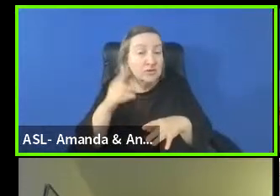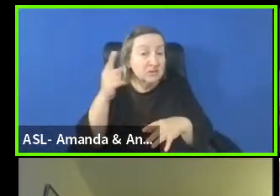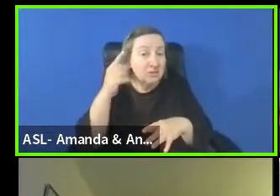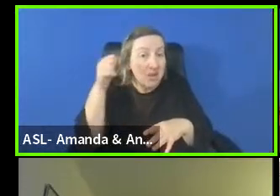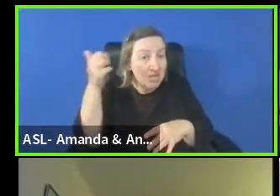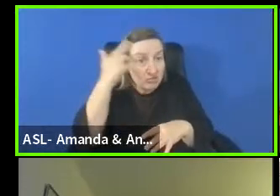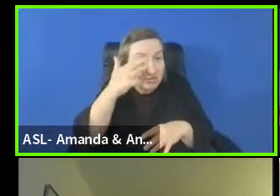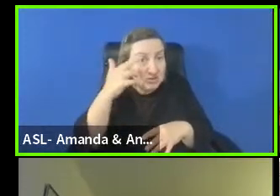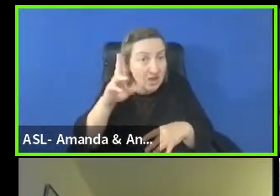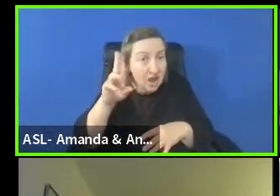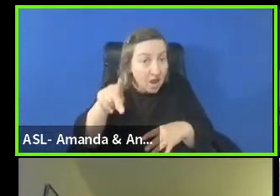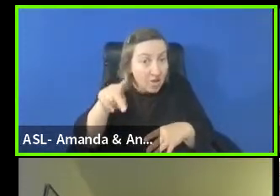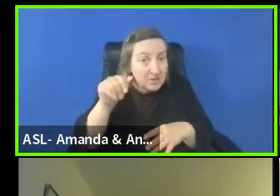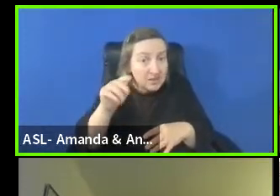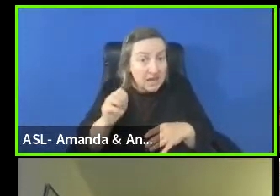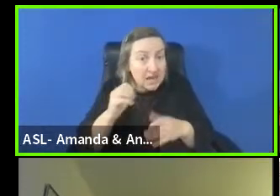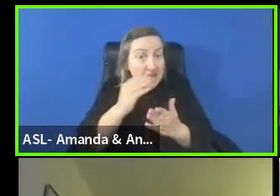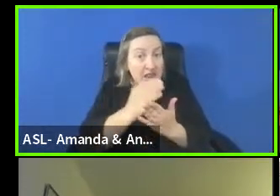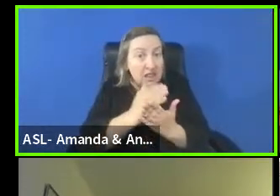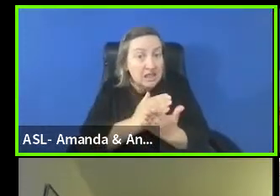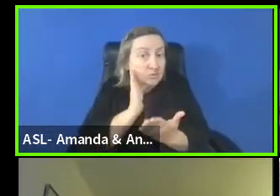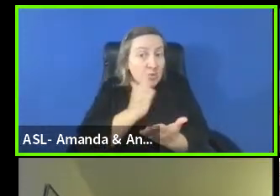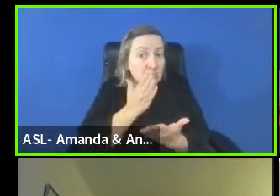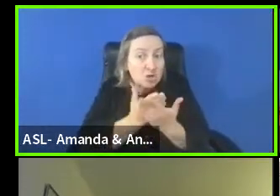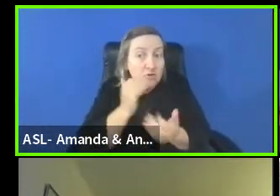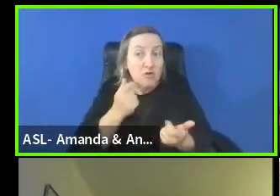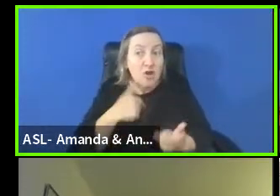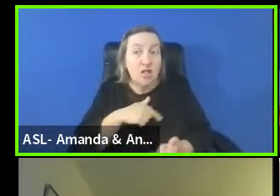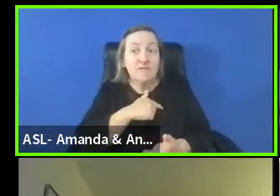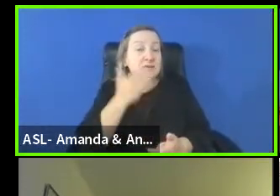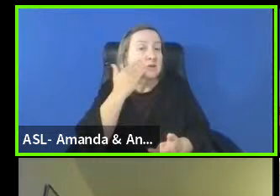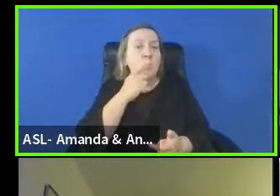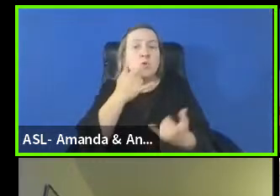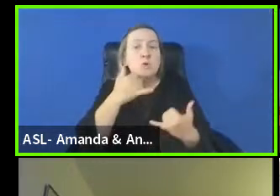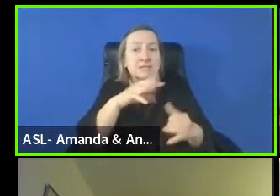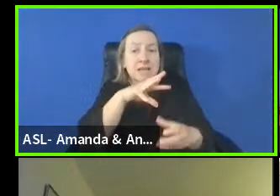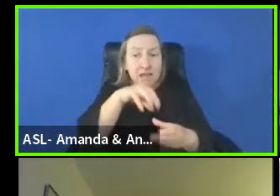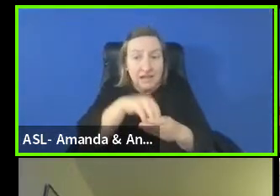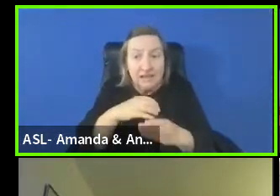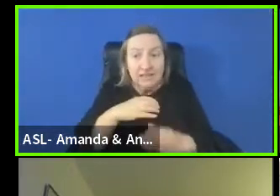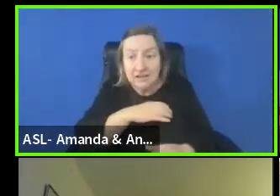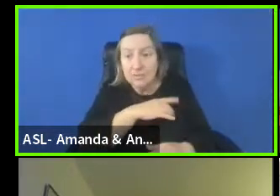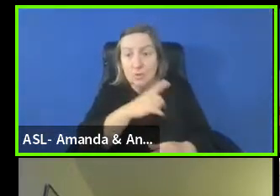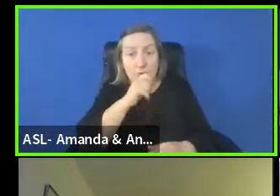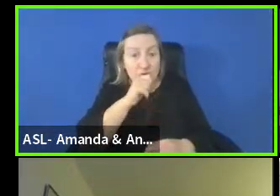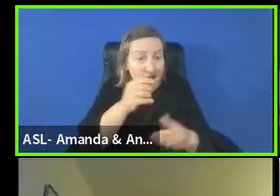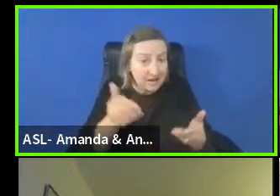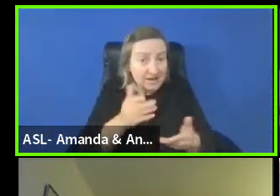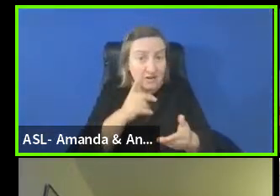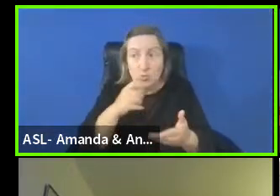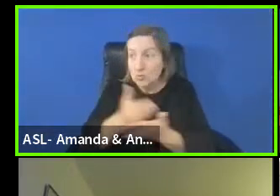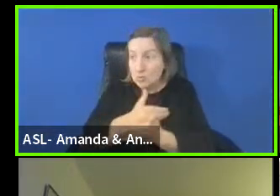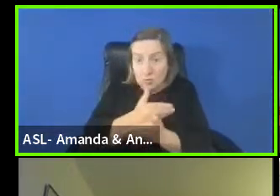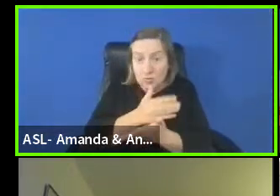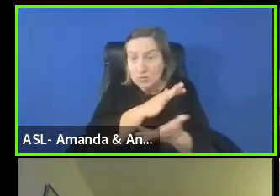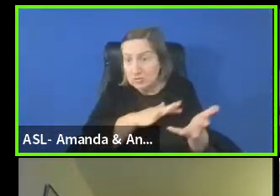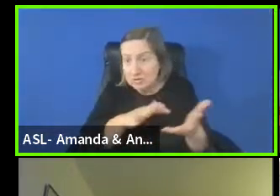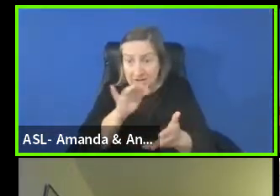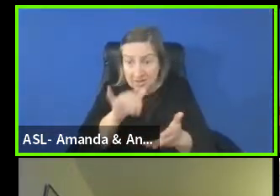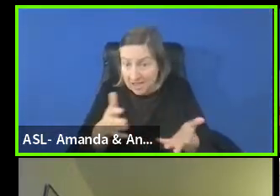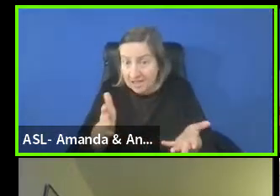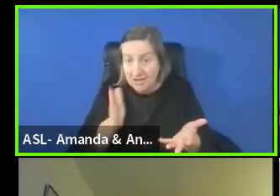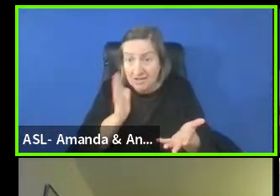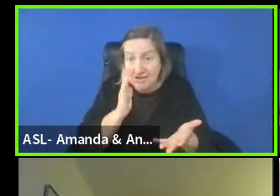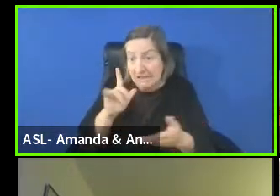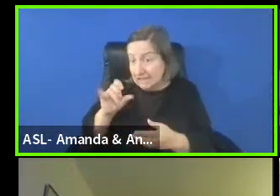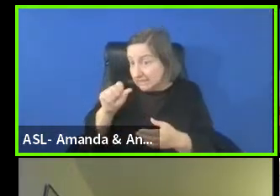an update of the list would be good for all of us to know who's still on the committee, who's not on the committee, who's new, that kind of thing. Lisa,